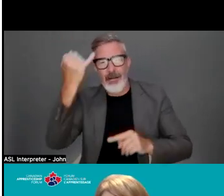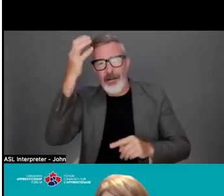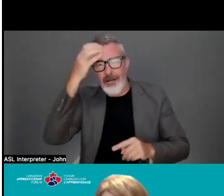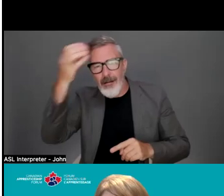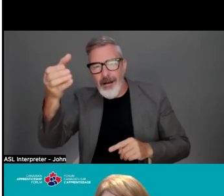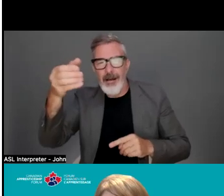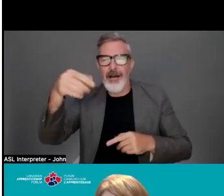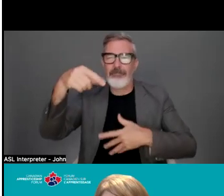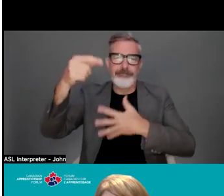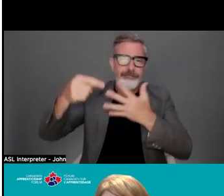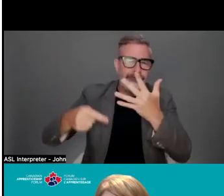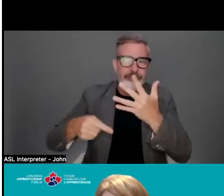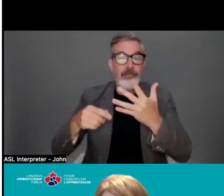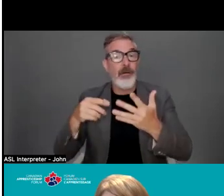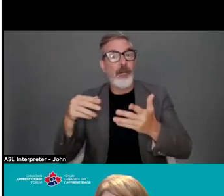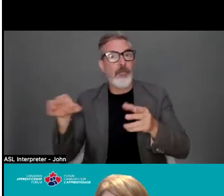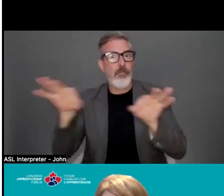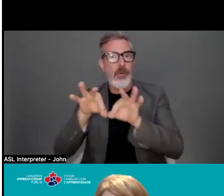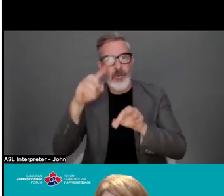your skills development.